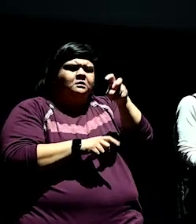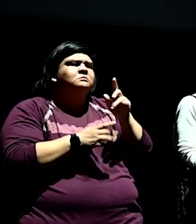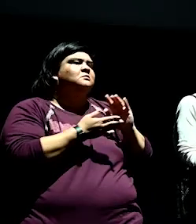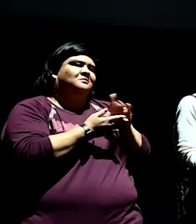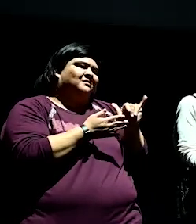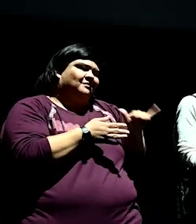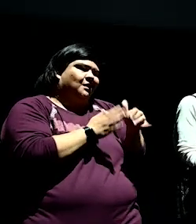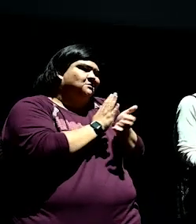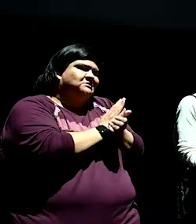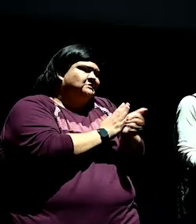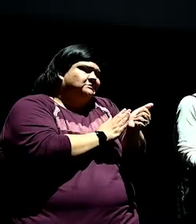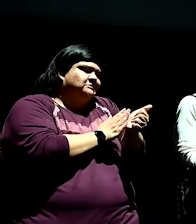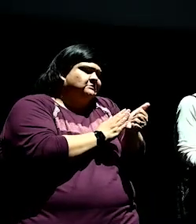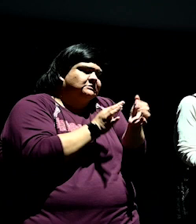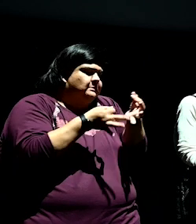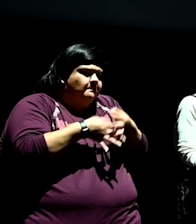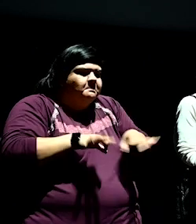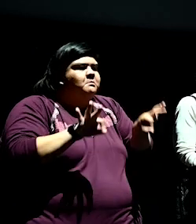point.